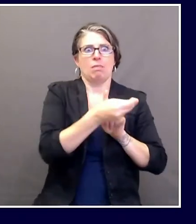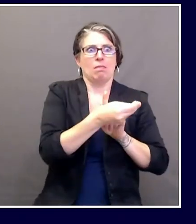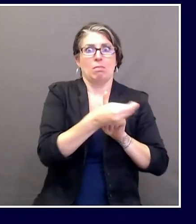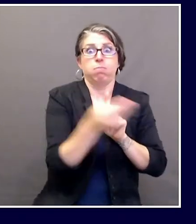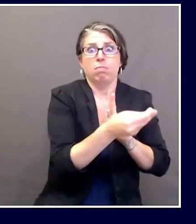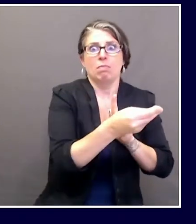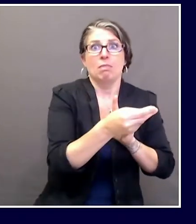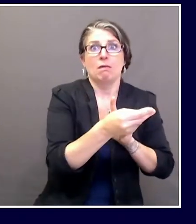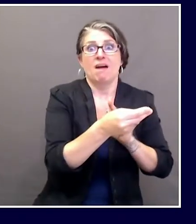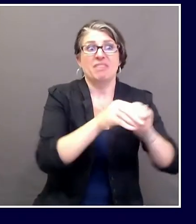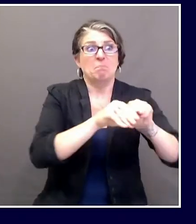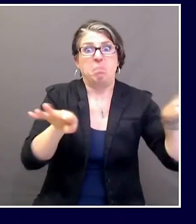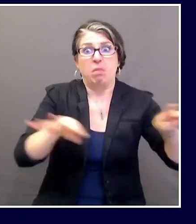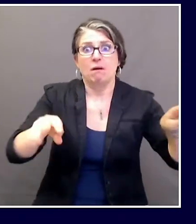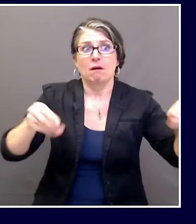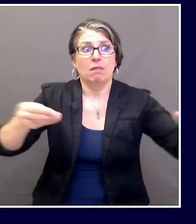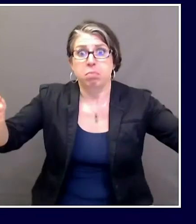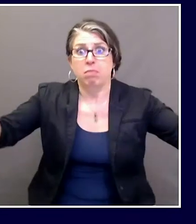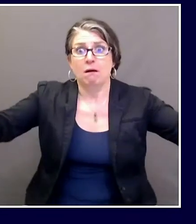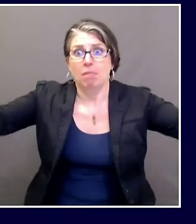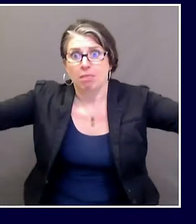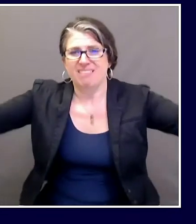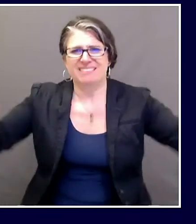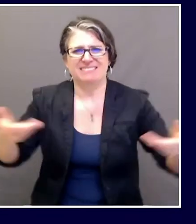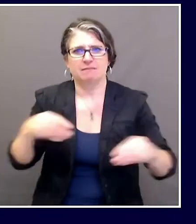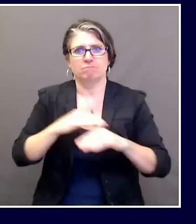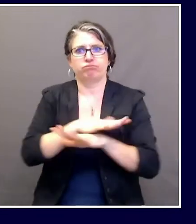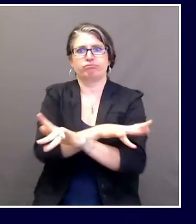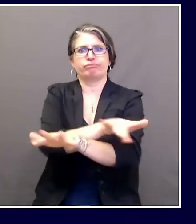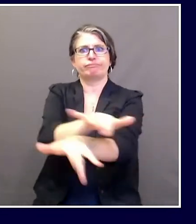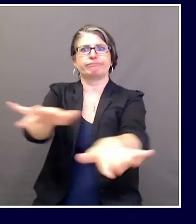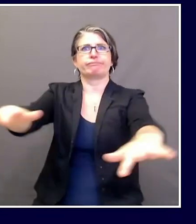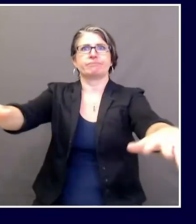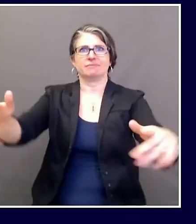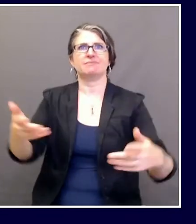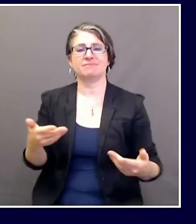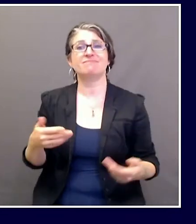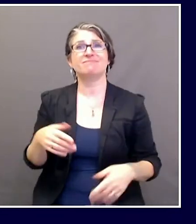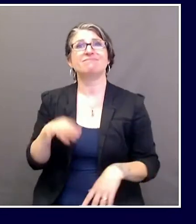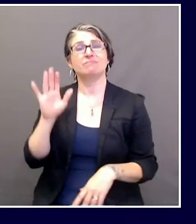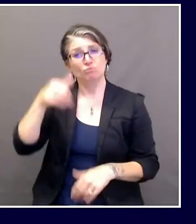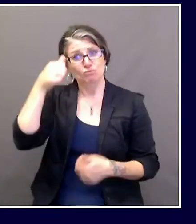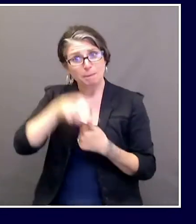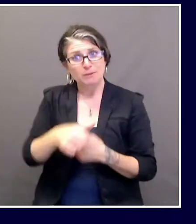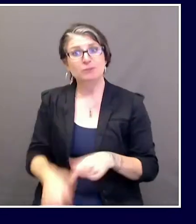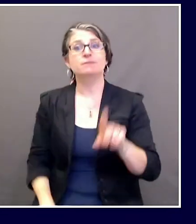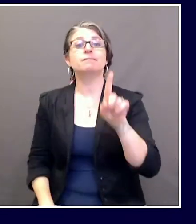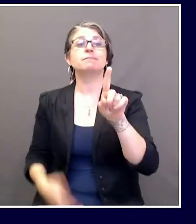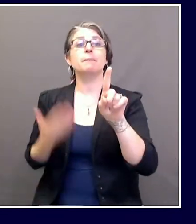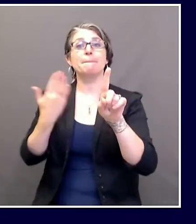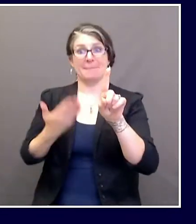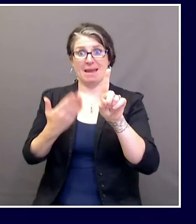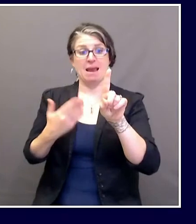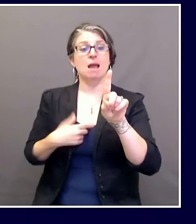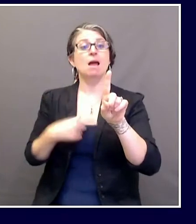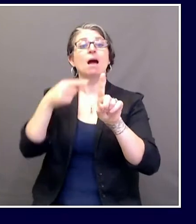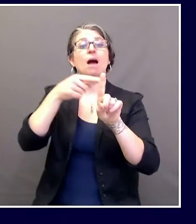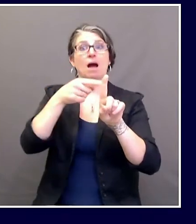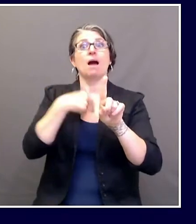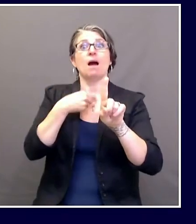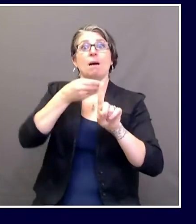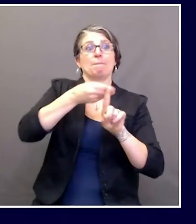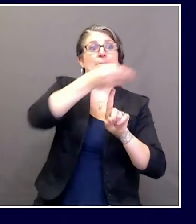run. And that's why, if you are 12 and over, there is a vaccine in